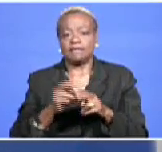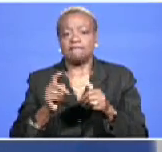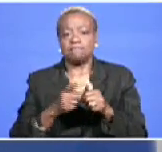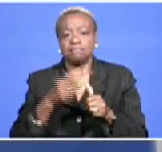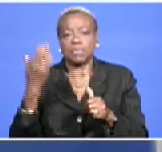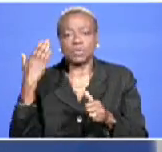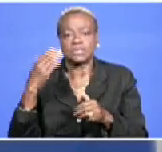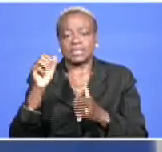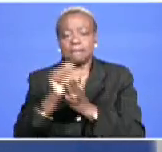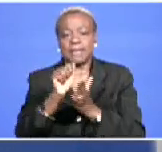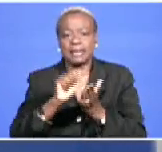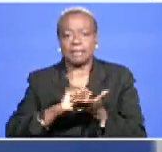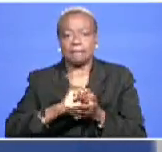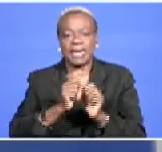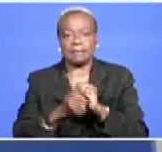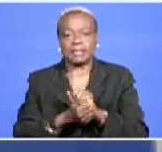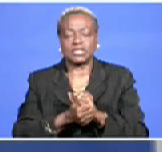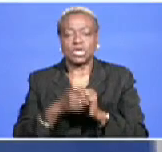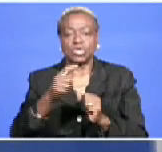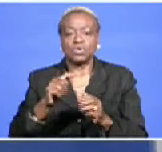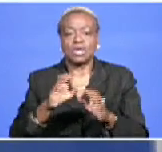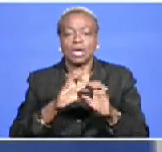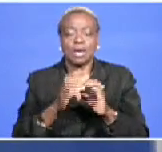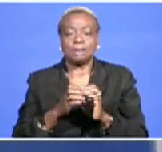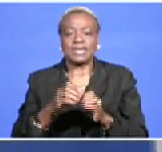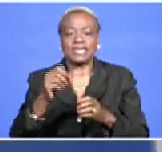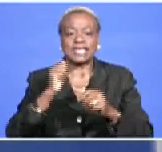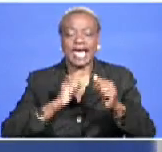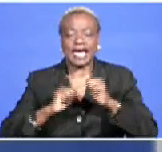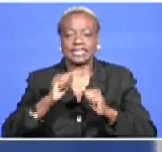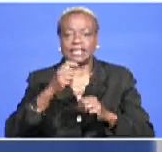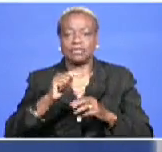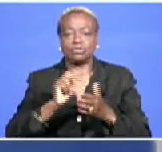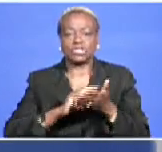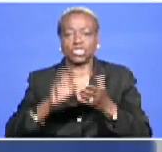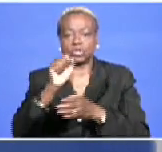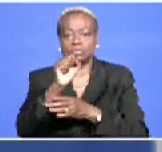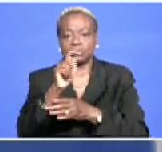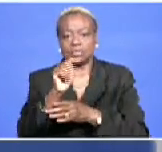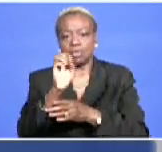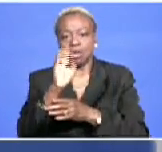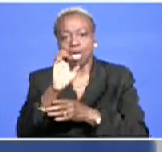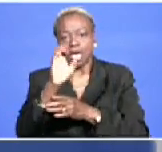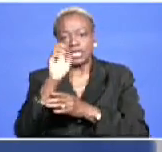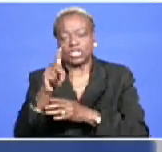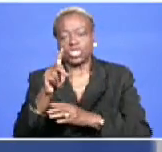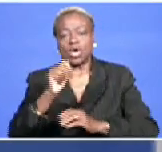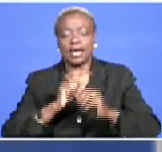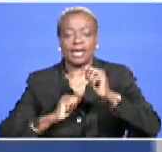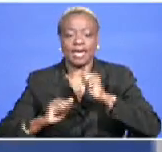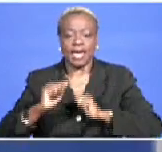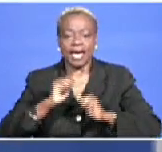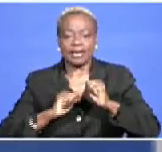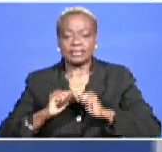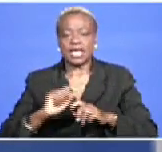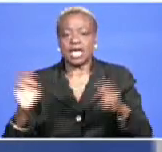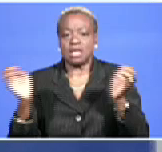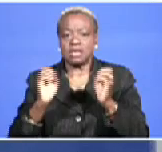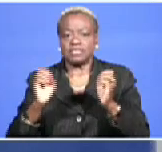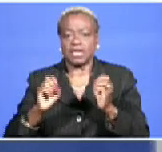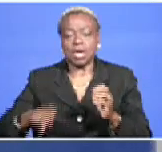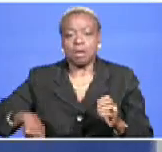the Companies Act and the Bahamas registered stock act now the first provides for the registration of nonprofit organizations